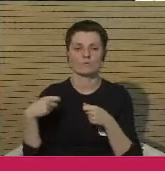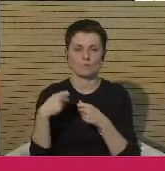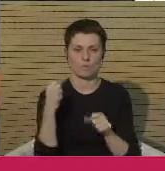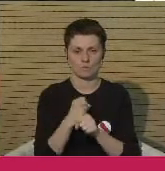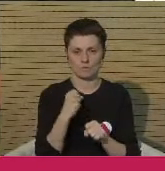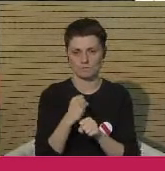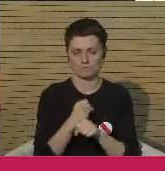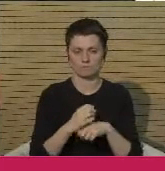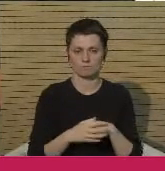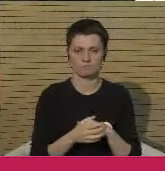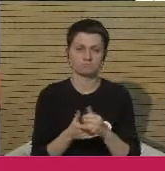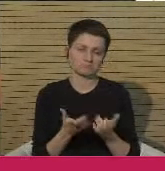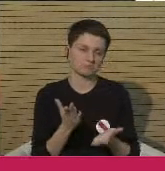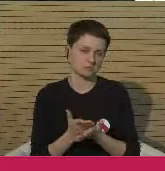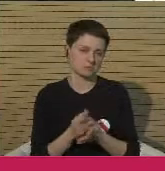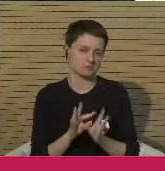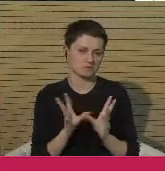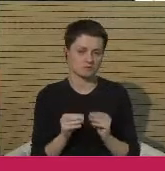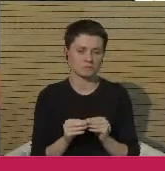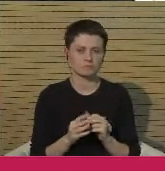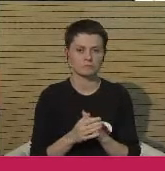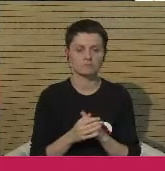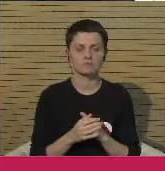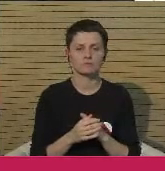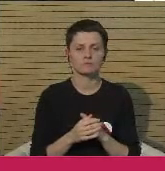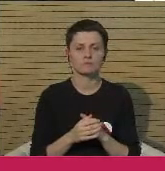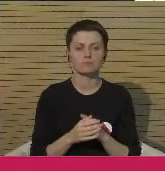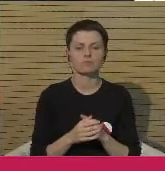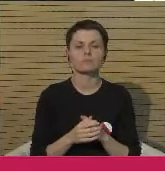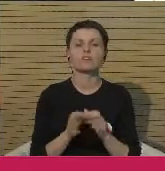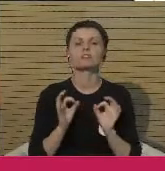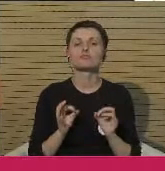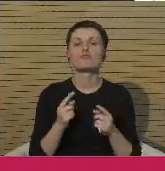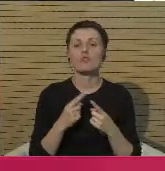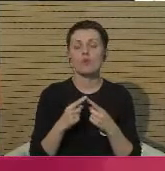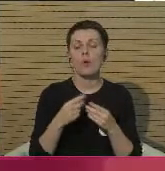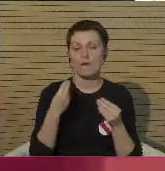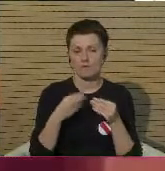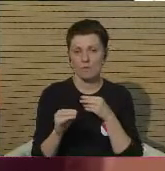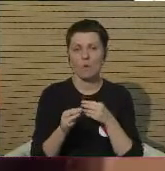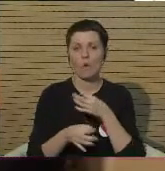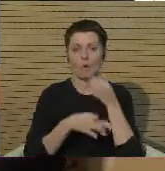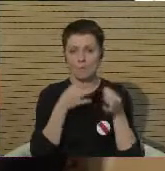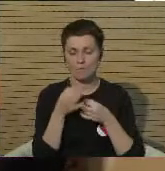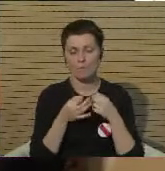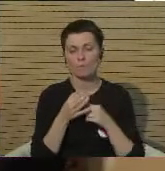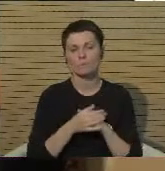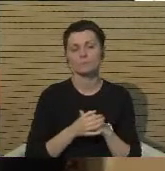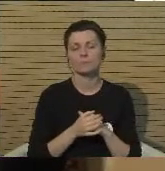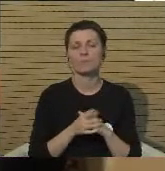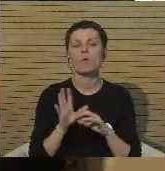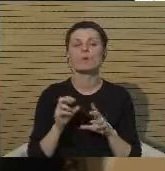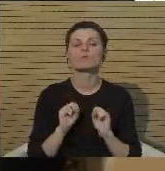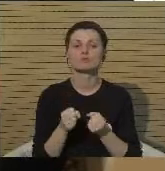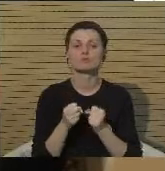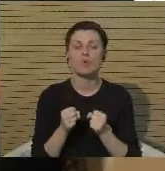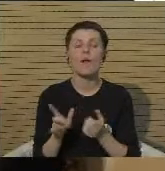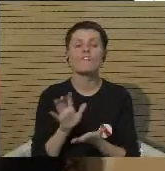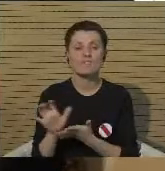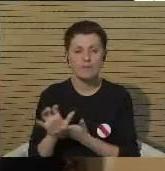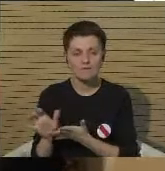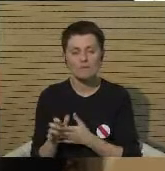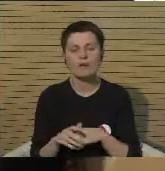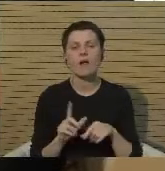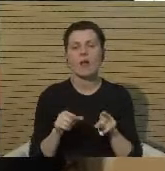and all their collaborators. Thank you very much. That would be more or less okay. Today we will add more